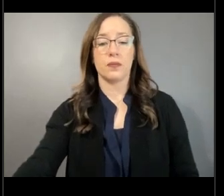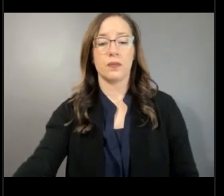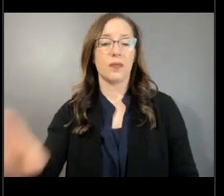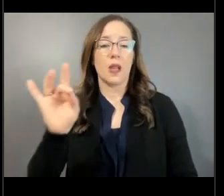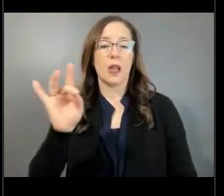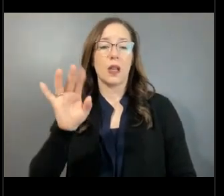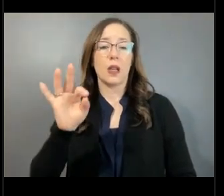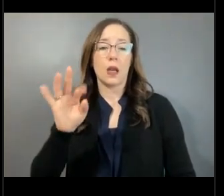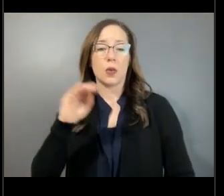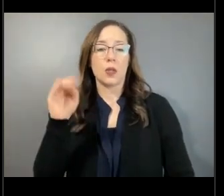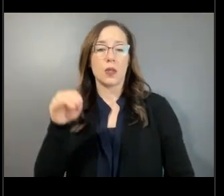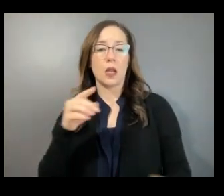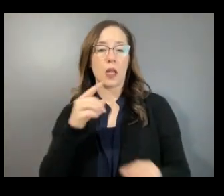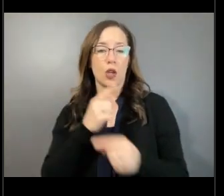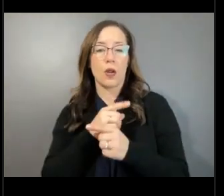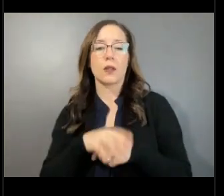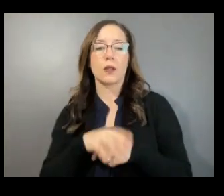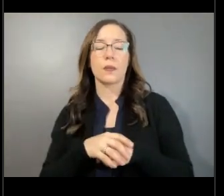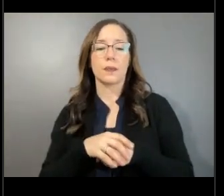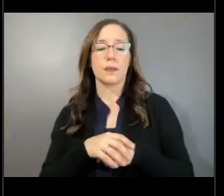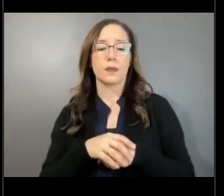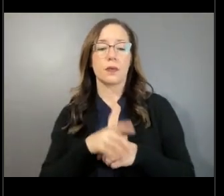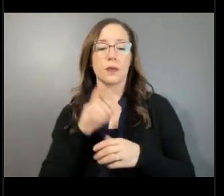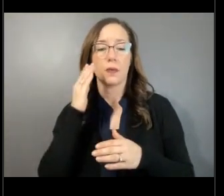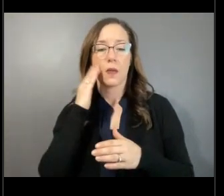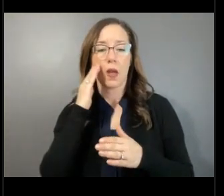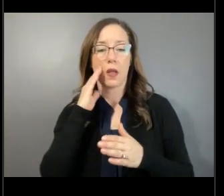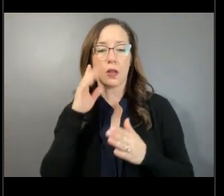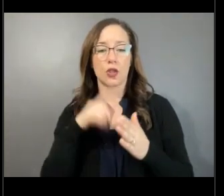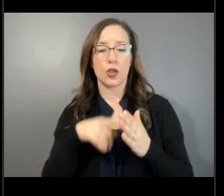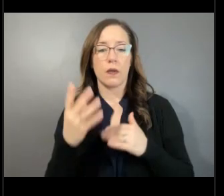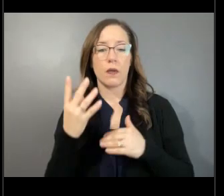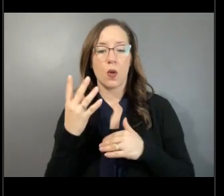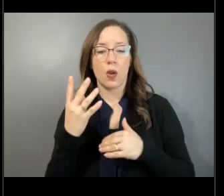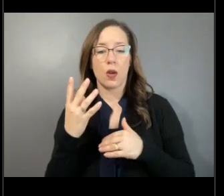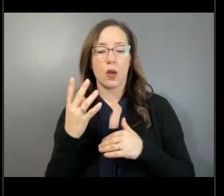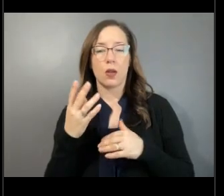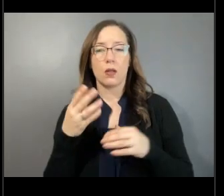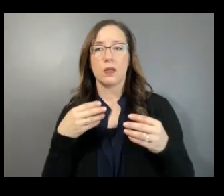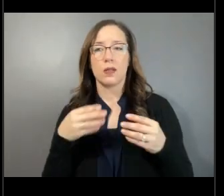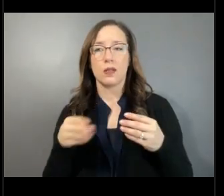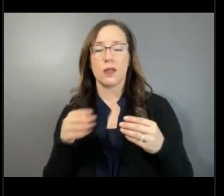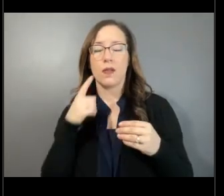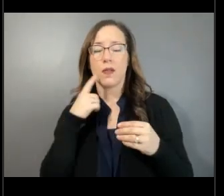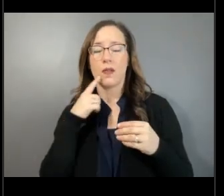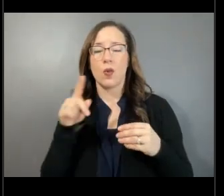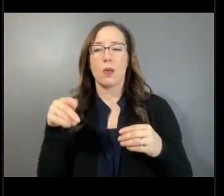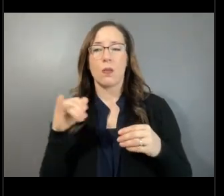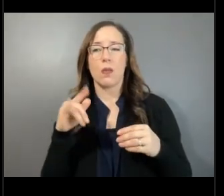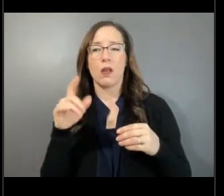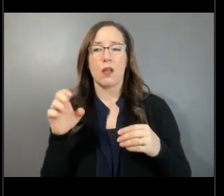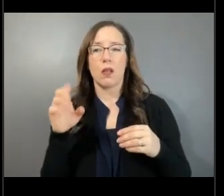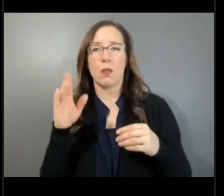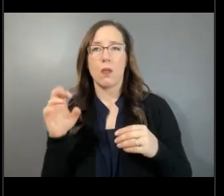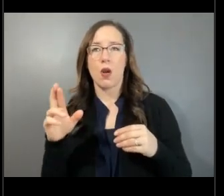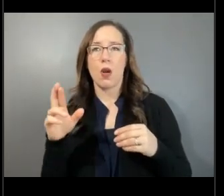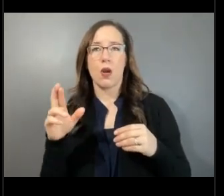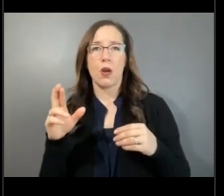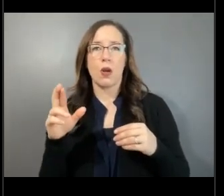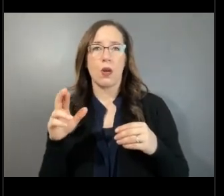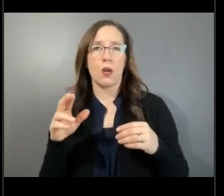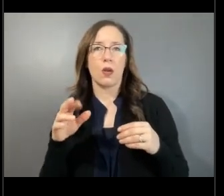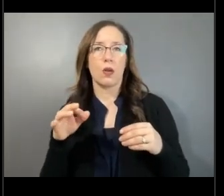Moving along, knowledge check 4. A gate latch for a pickleball court on a covered dwelling